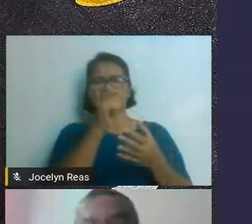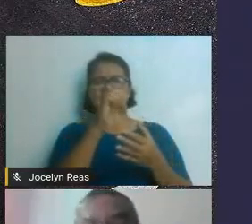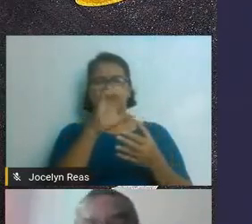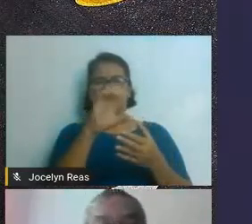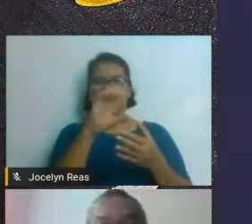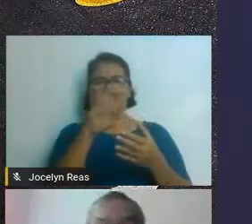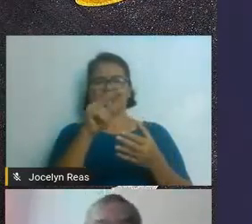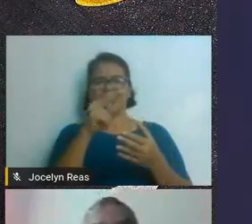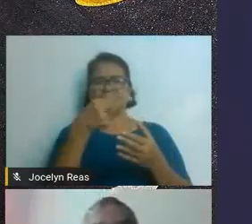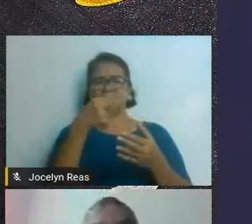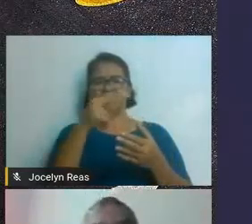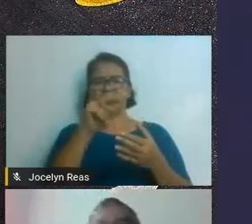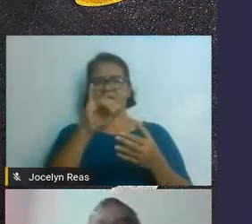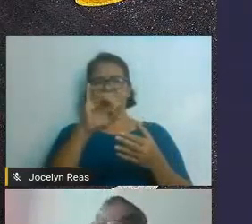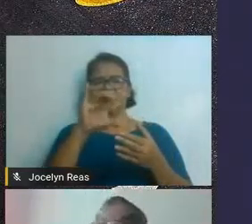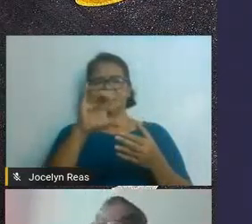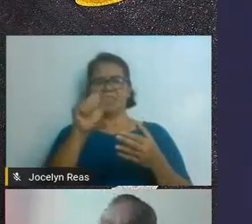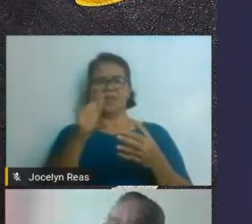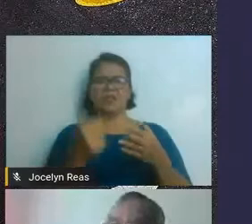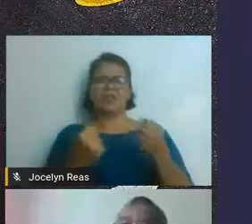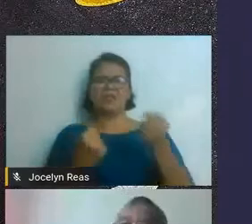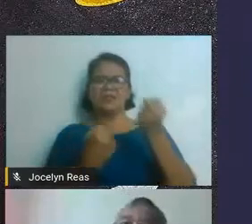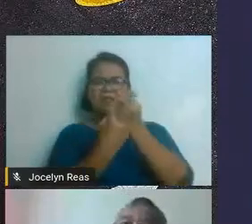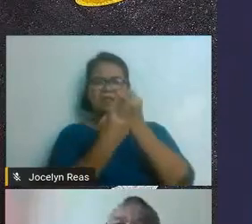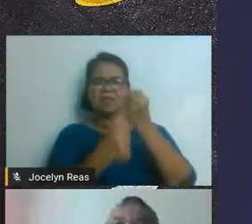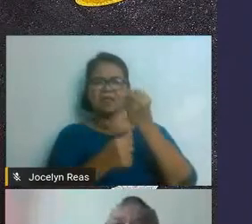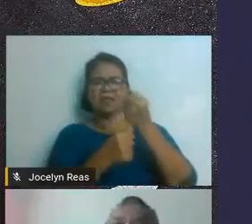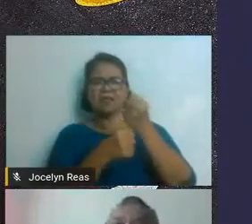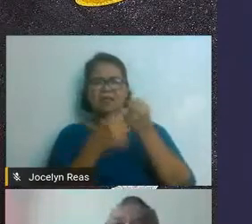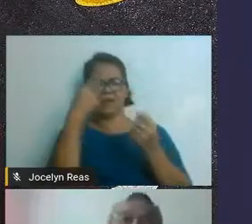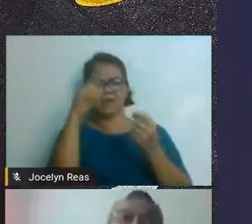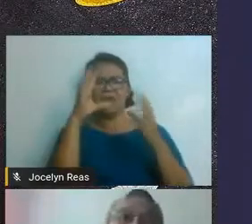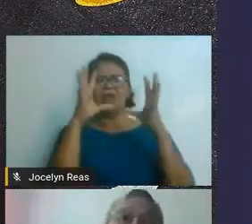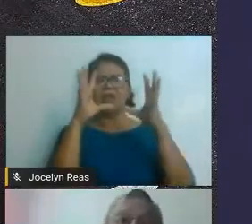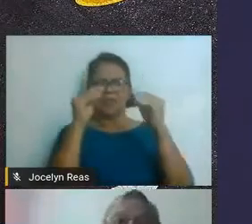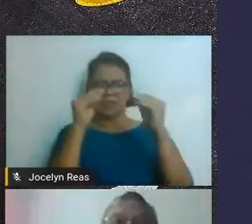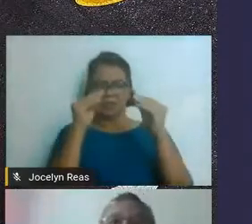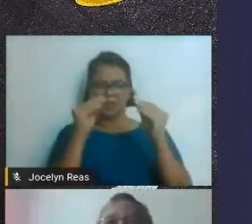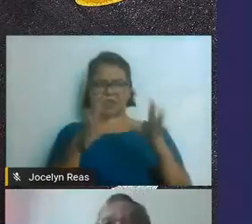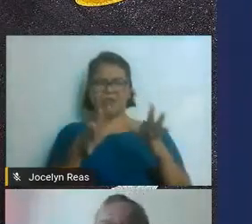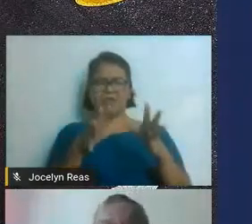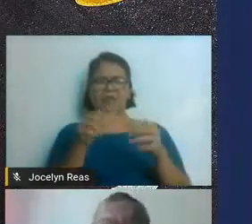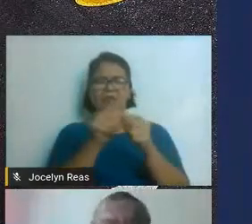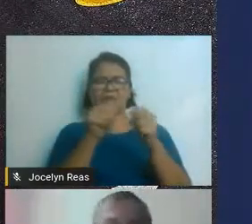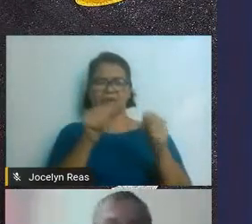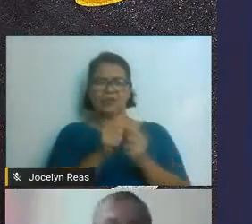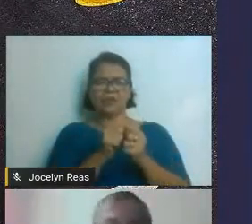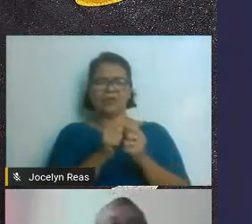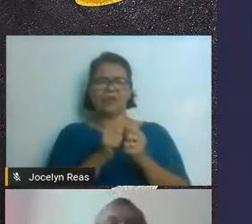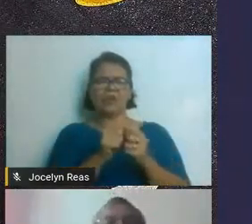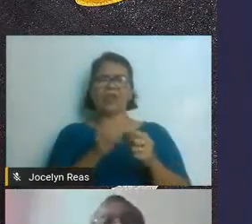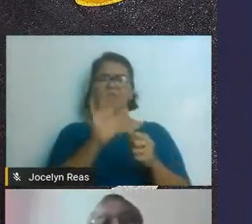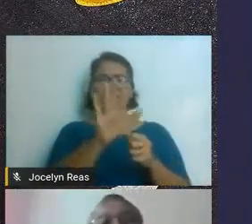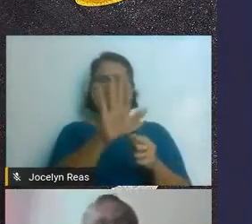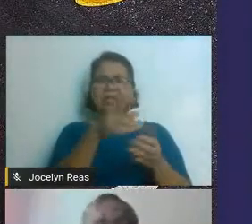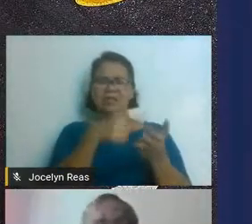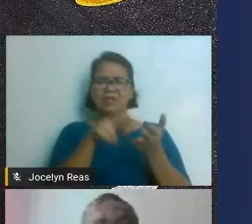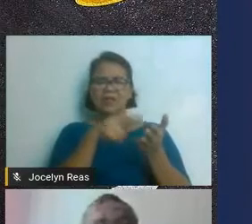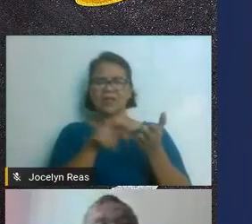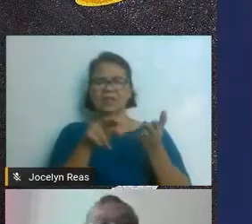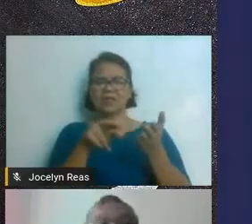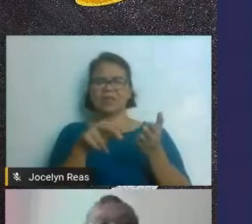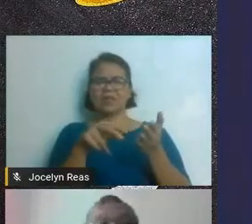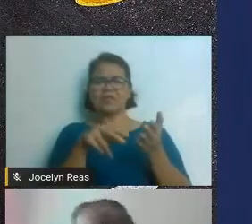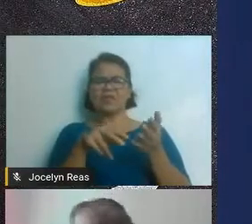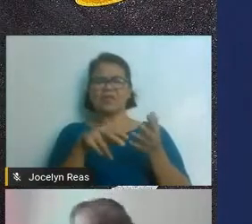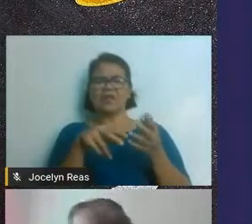organized by our fellow teachers. And finally, actually sa research namin, ito yung pinakagrabe ang impact. Yung when you exemplify